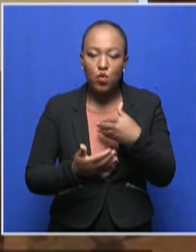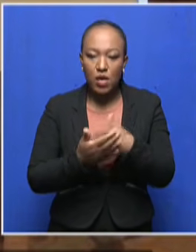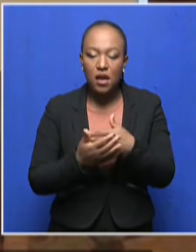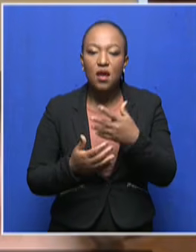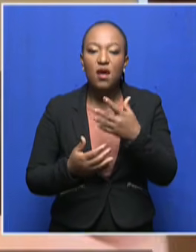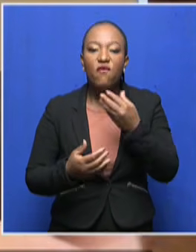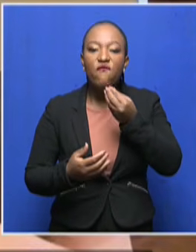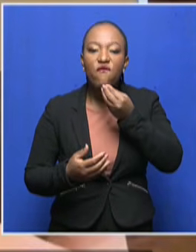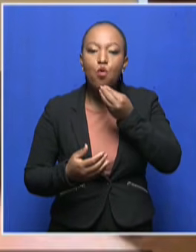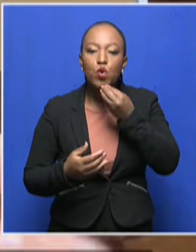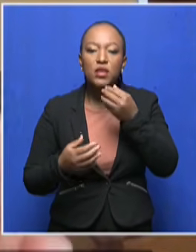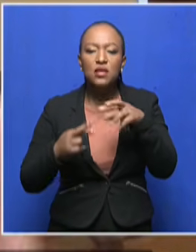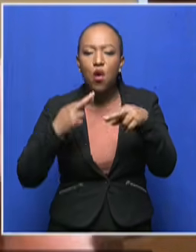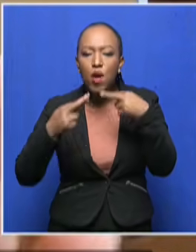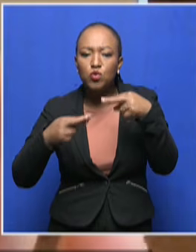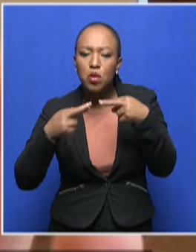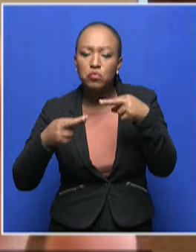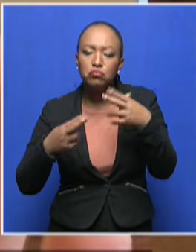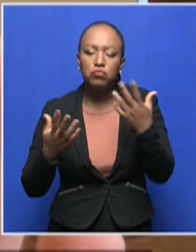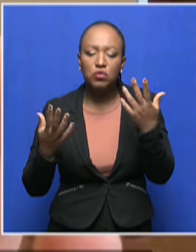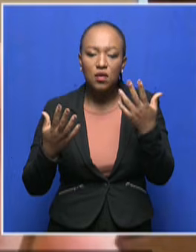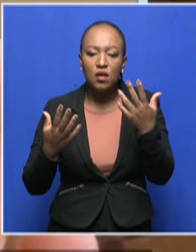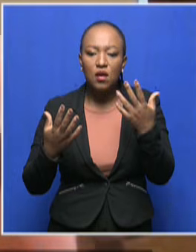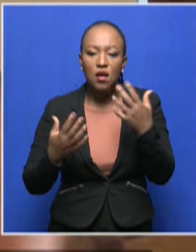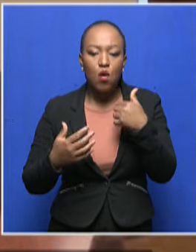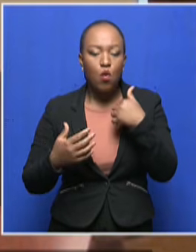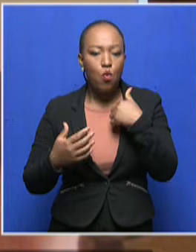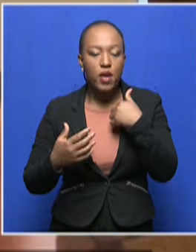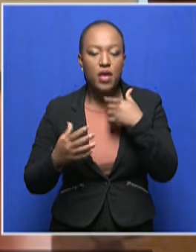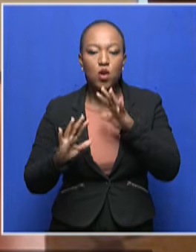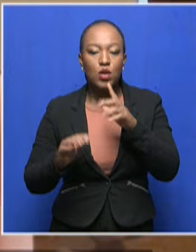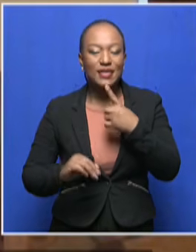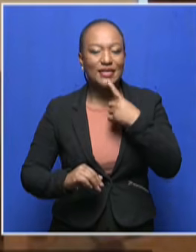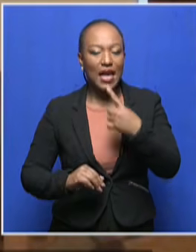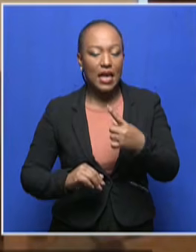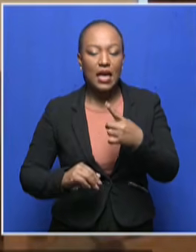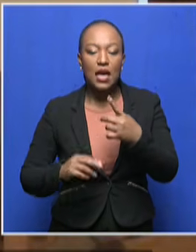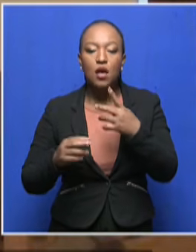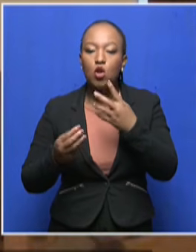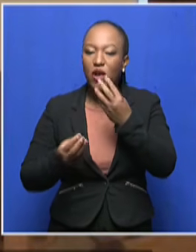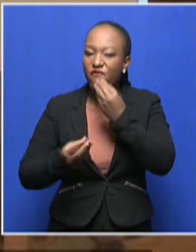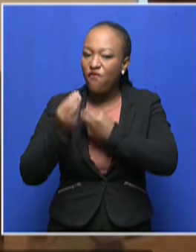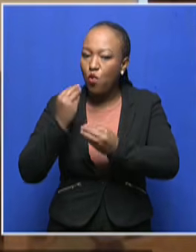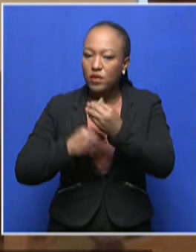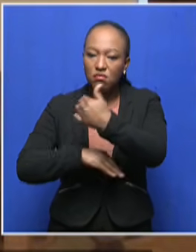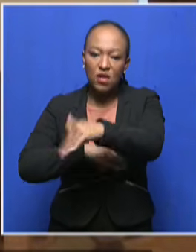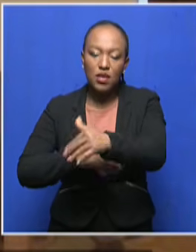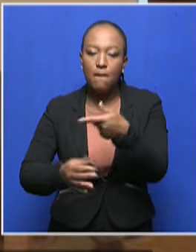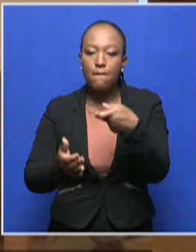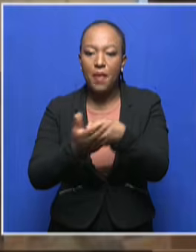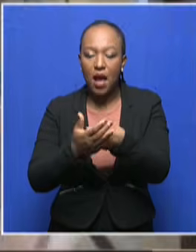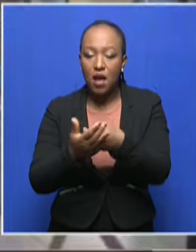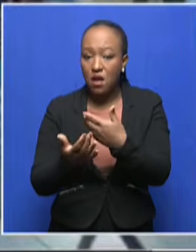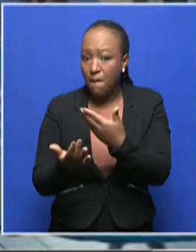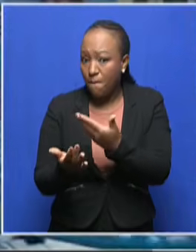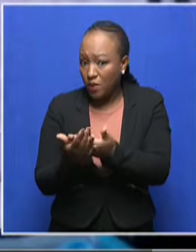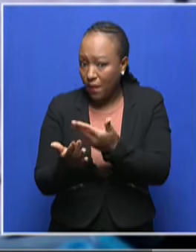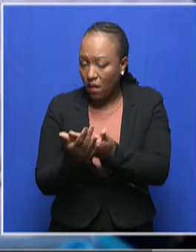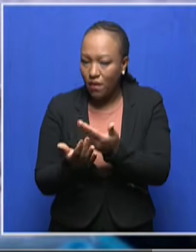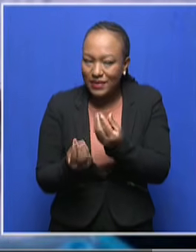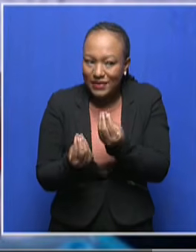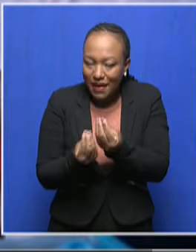takeouts. Is there a way that you can reduce that? So we're not the fun police at F&B. We're not saying don't have takeouts. We're saying, is there a way that you can reduce that, free up some cash flow? So